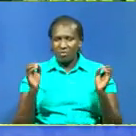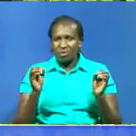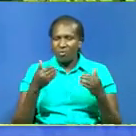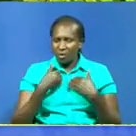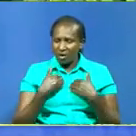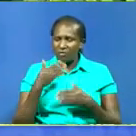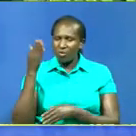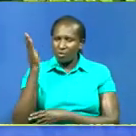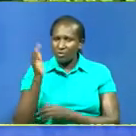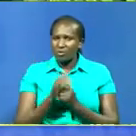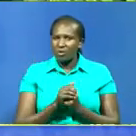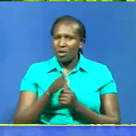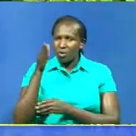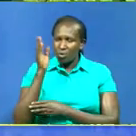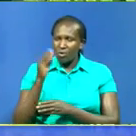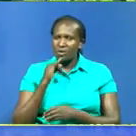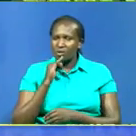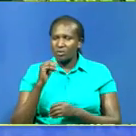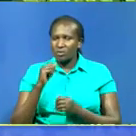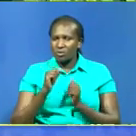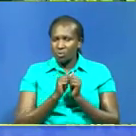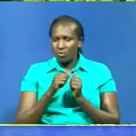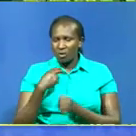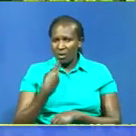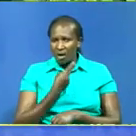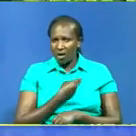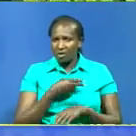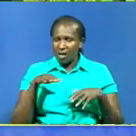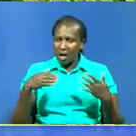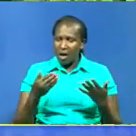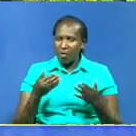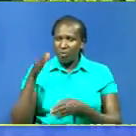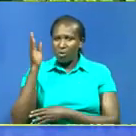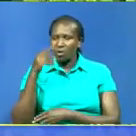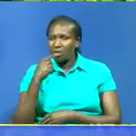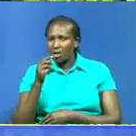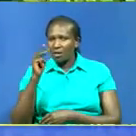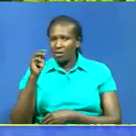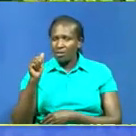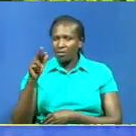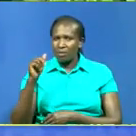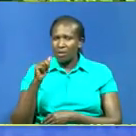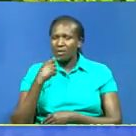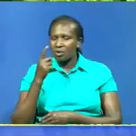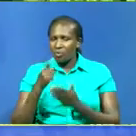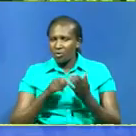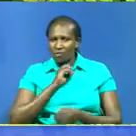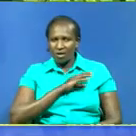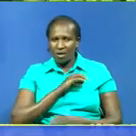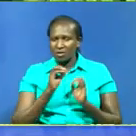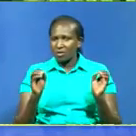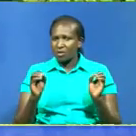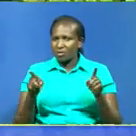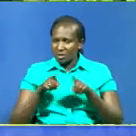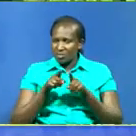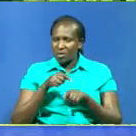me. God is with us. Just like the way aliambia Mary, do not be afraid, God is with you. So me, I'm not afraid as